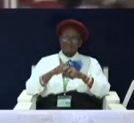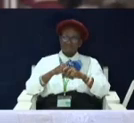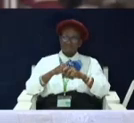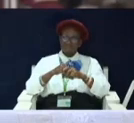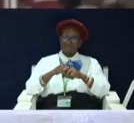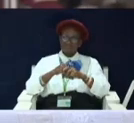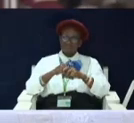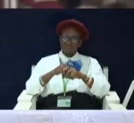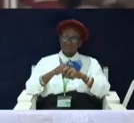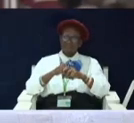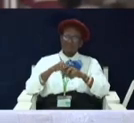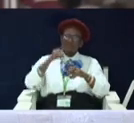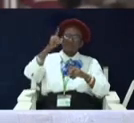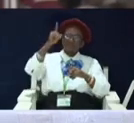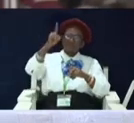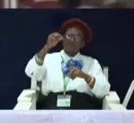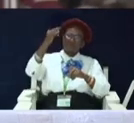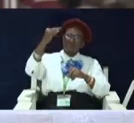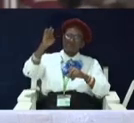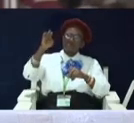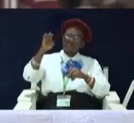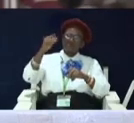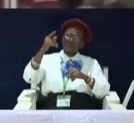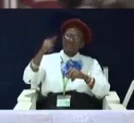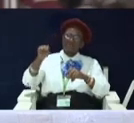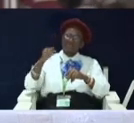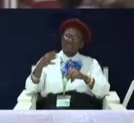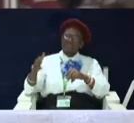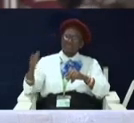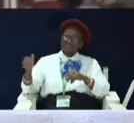One of the things I will ask when I see that man in heaven.